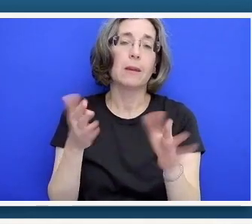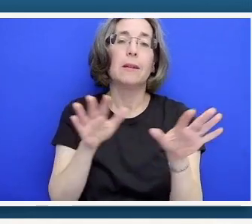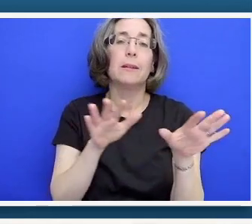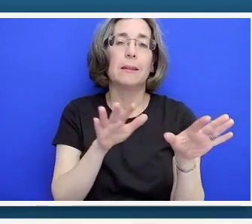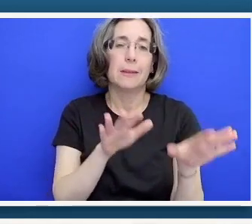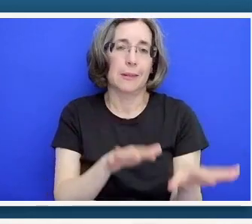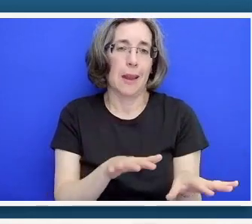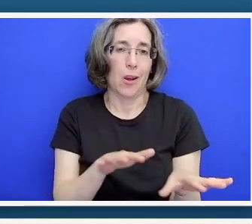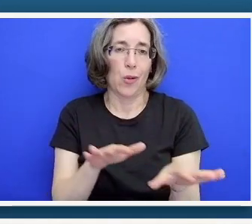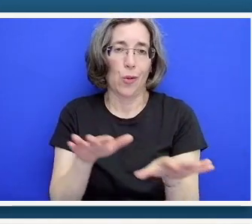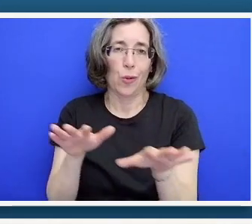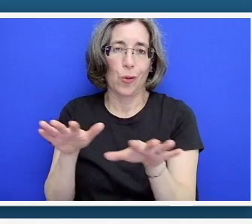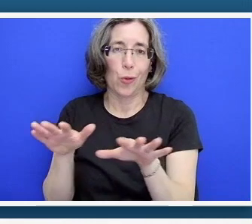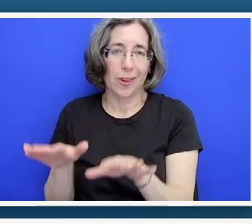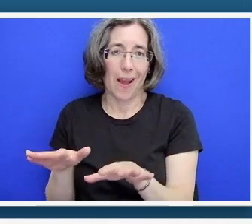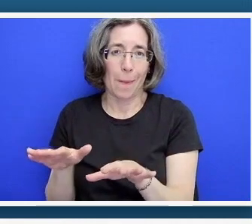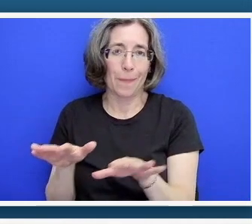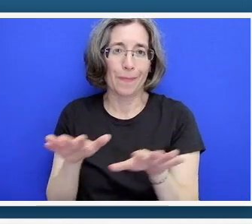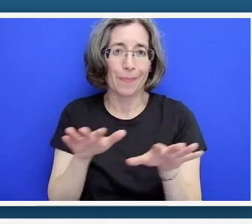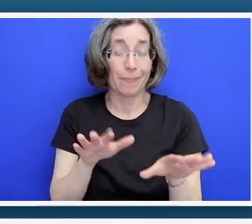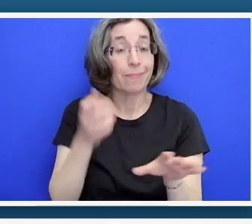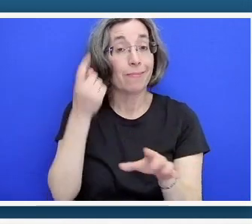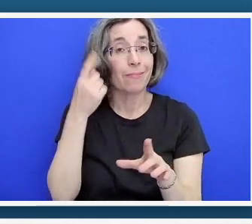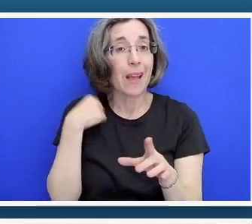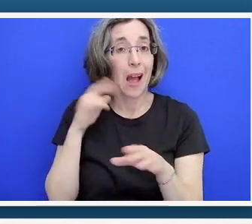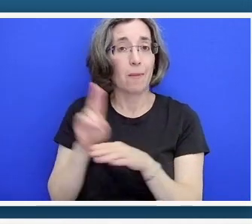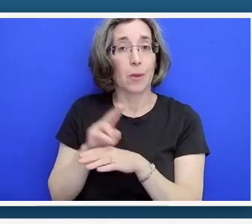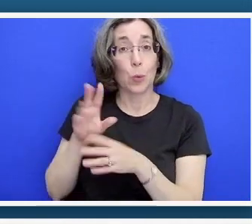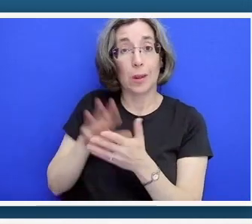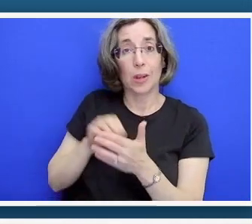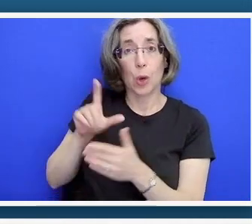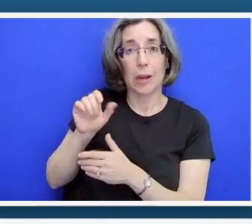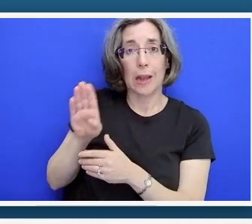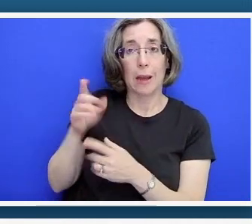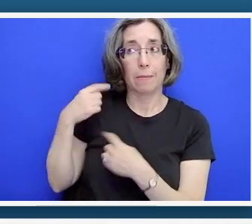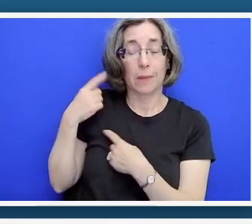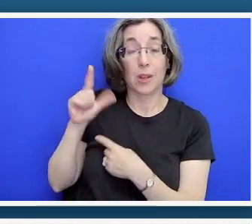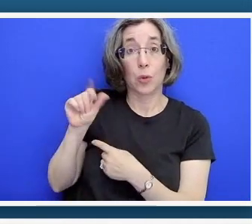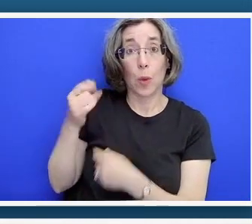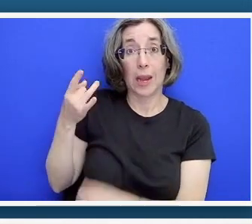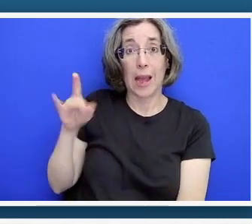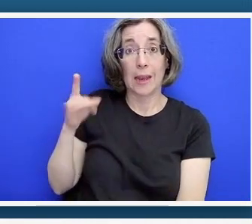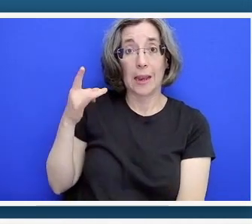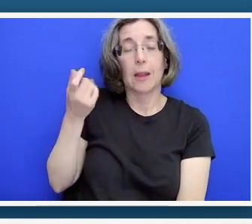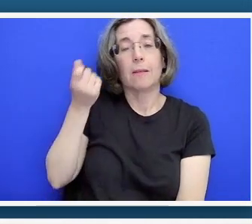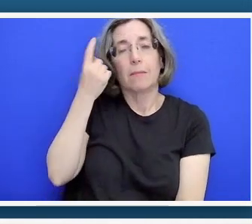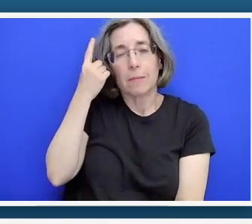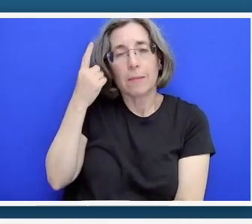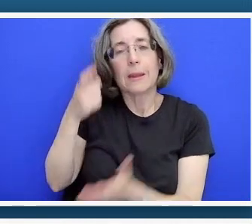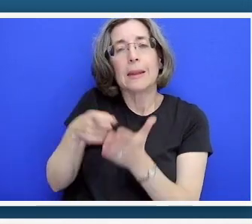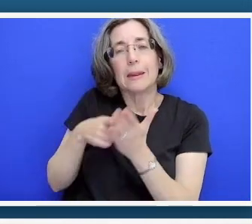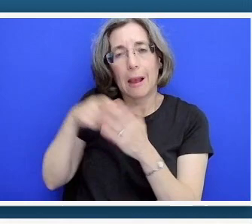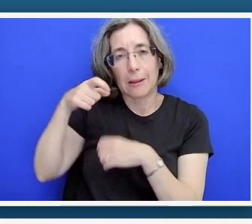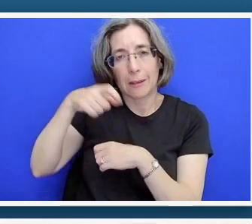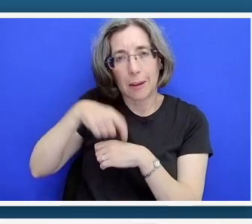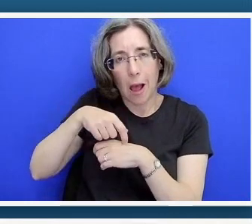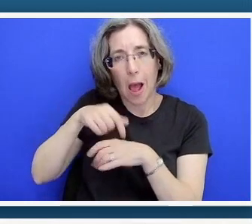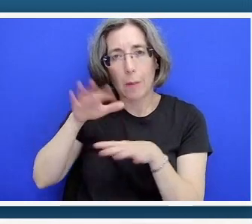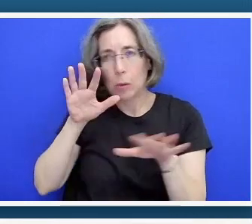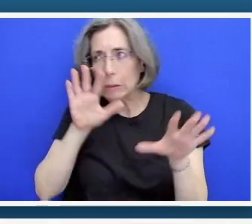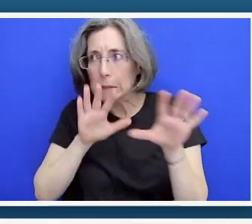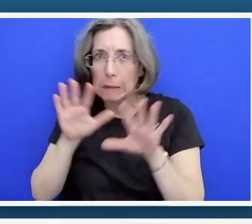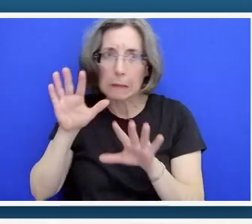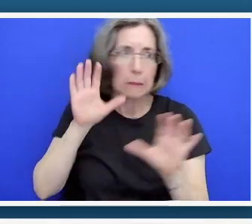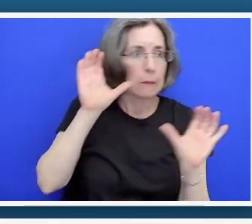I've been using the Learning Lab since 2018, and it does take some time to find the resources that are interesting to